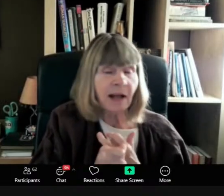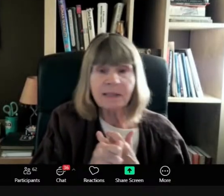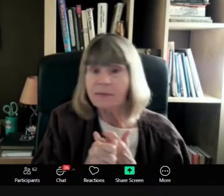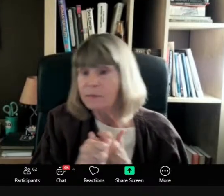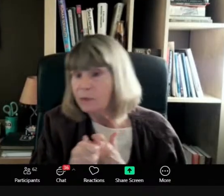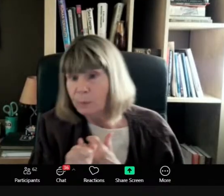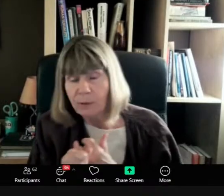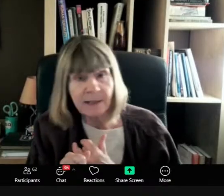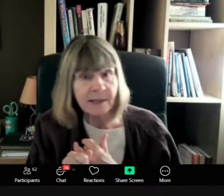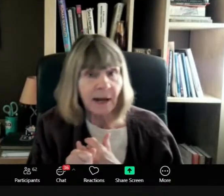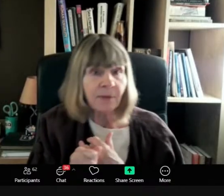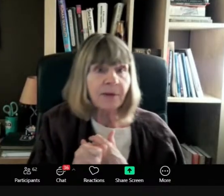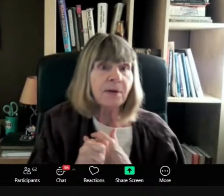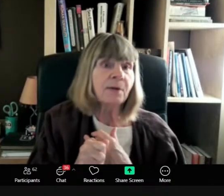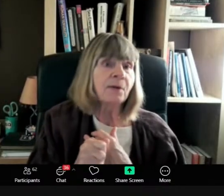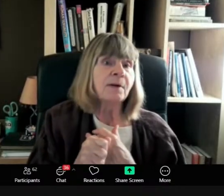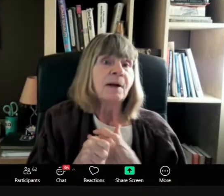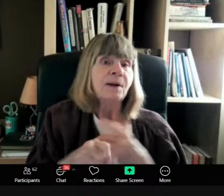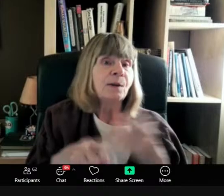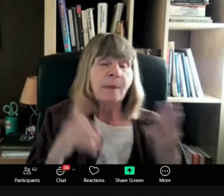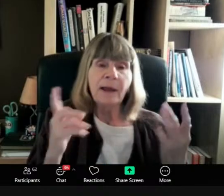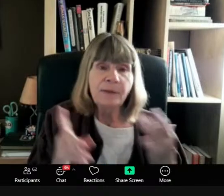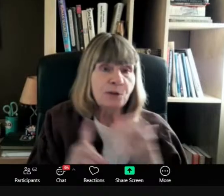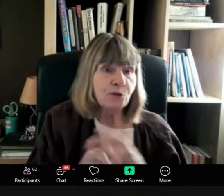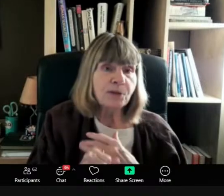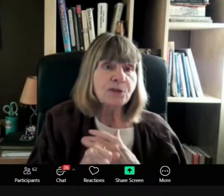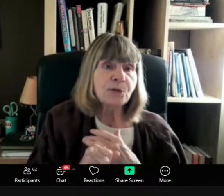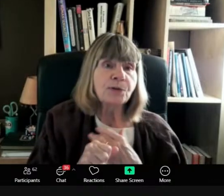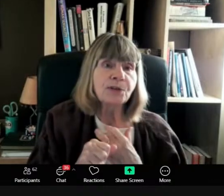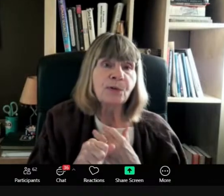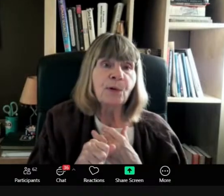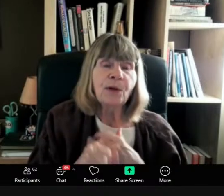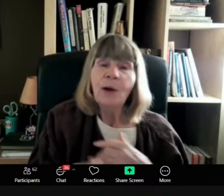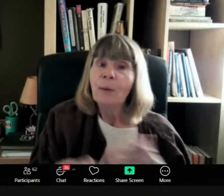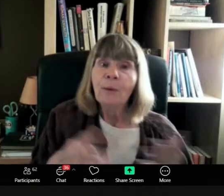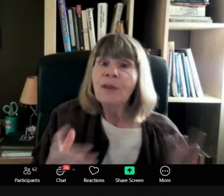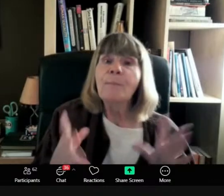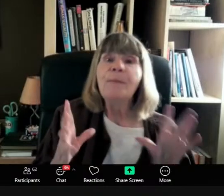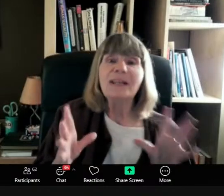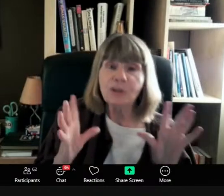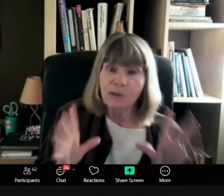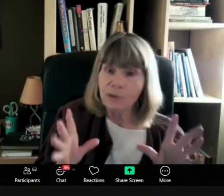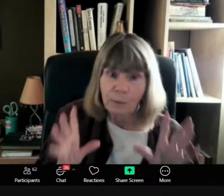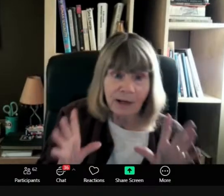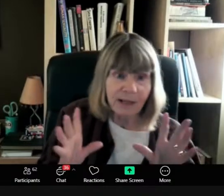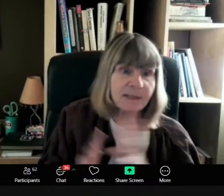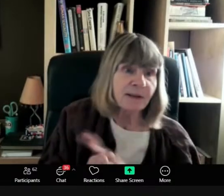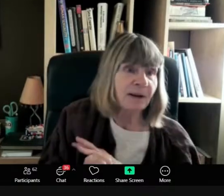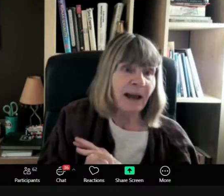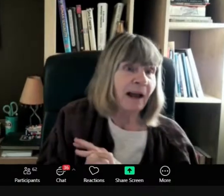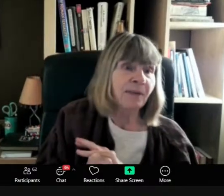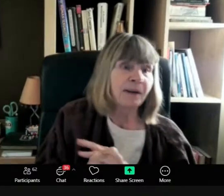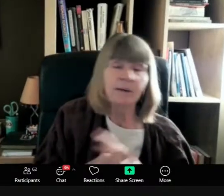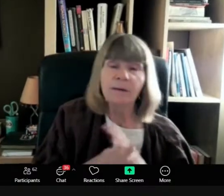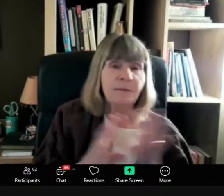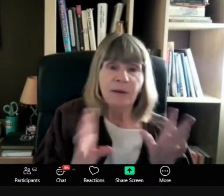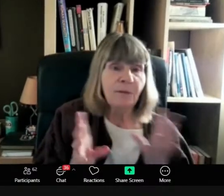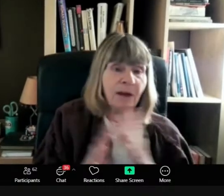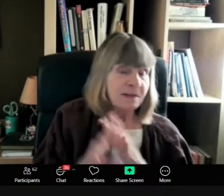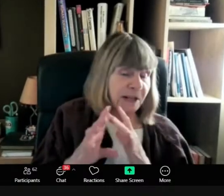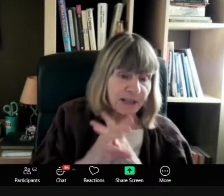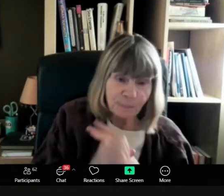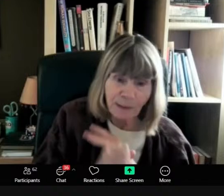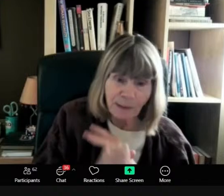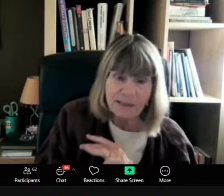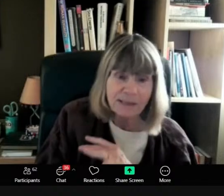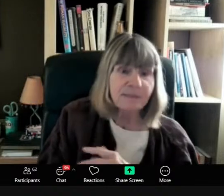lubricants. There's lots of lubricants out there. You buy them in the drugstore and so forth. One of the best lubricants out there